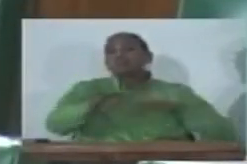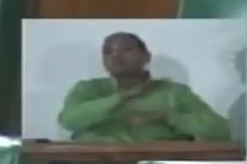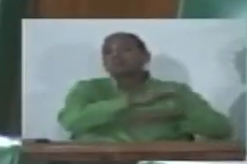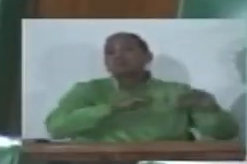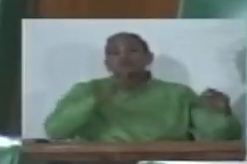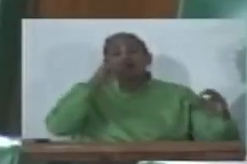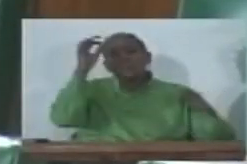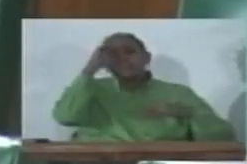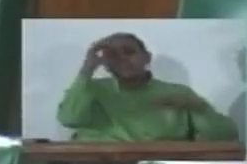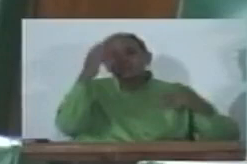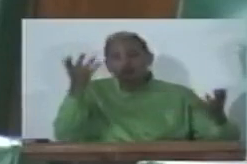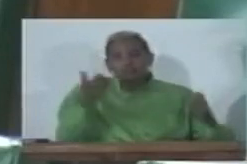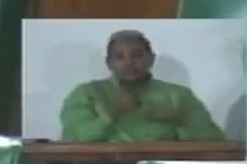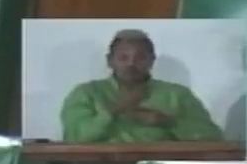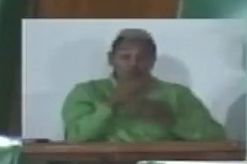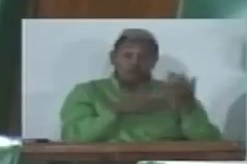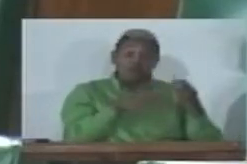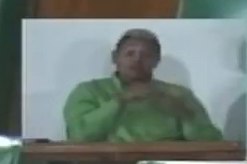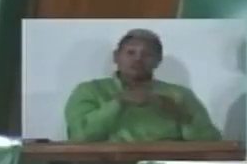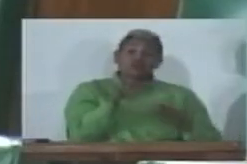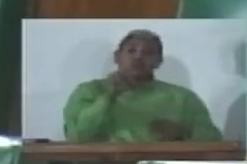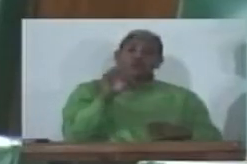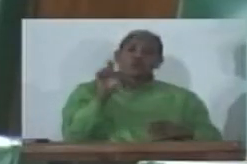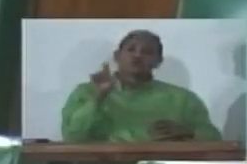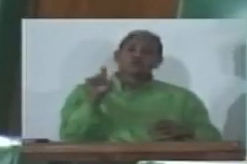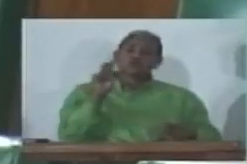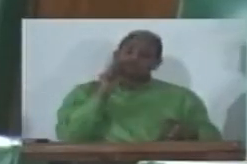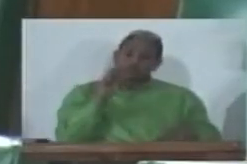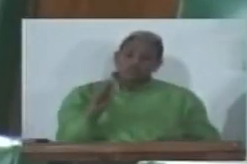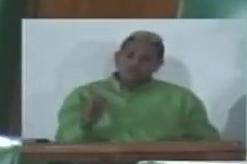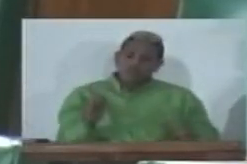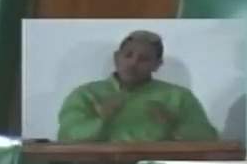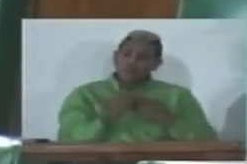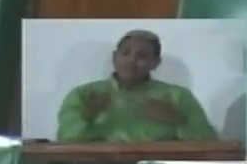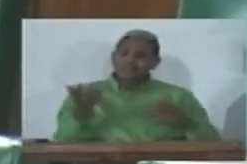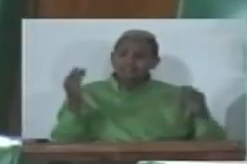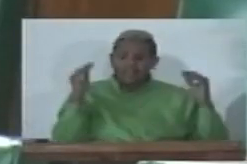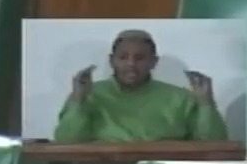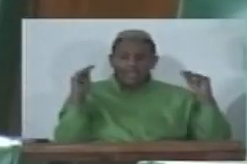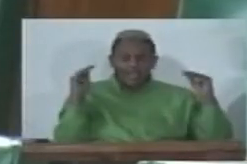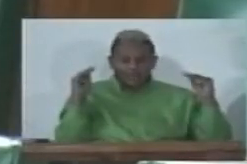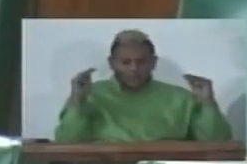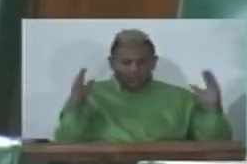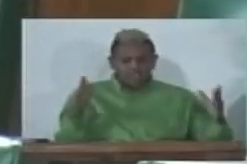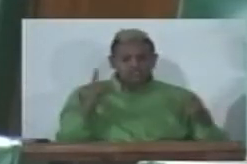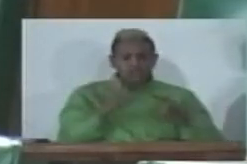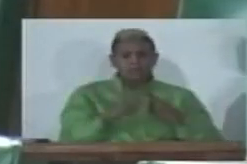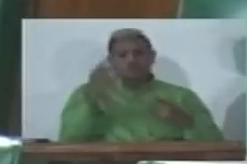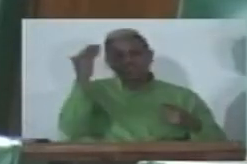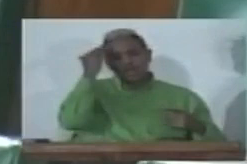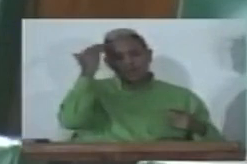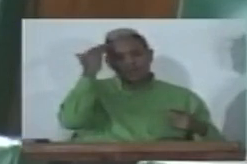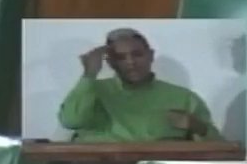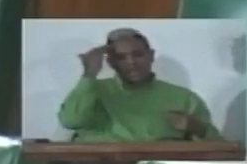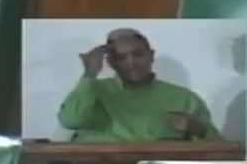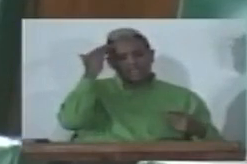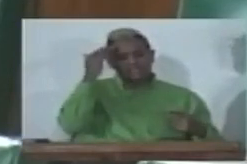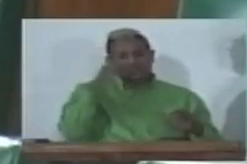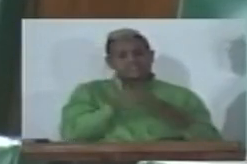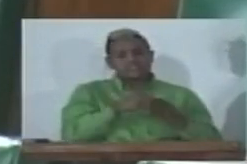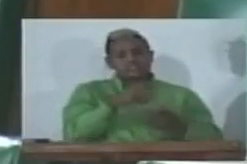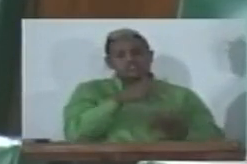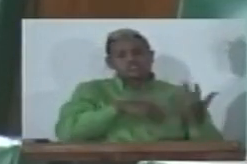this code should also treat with the education and awareness in the